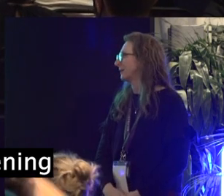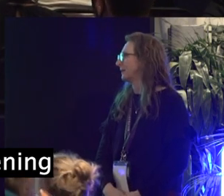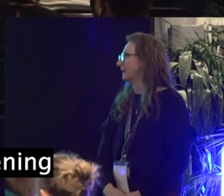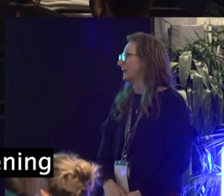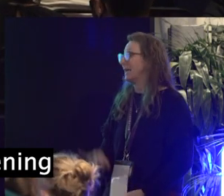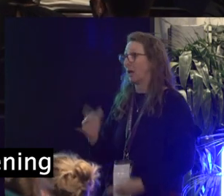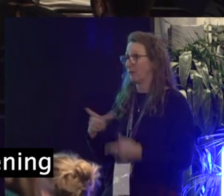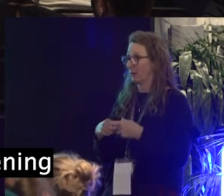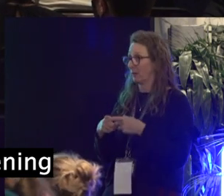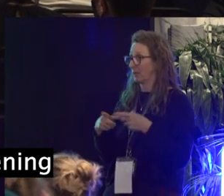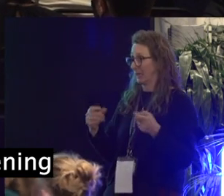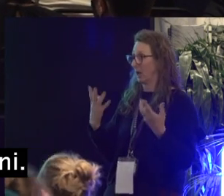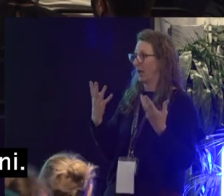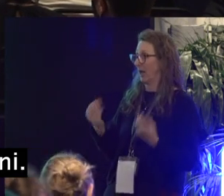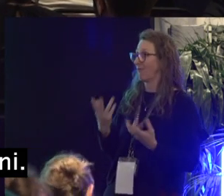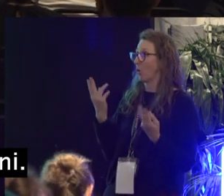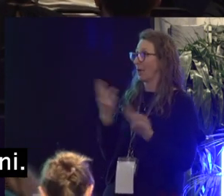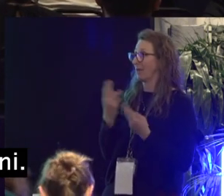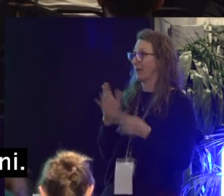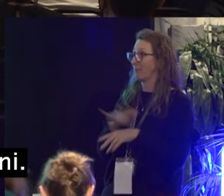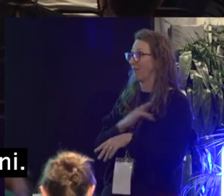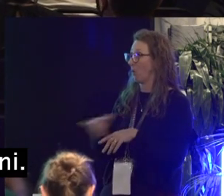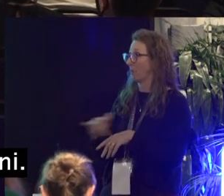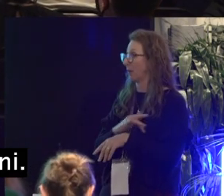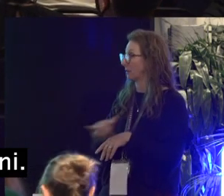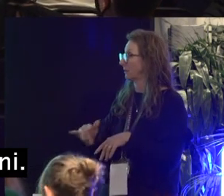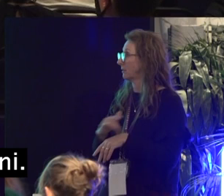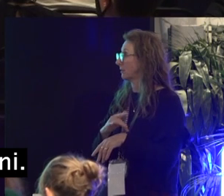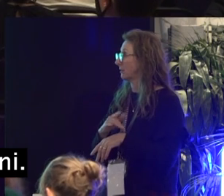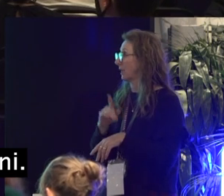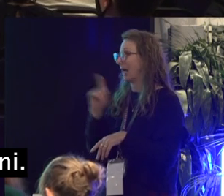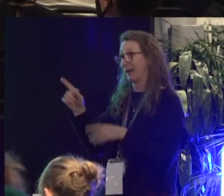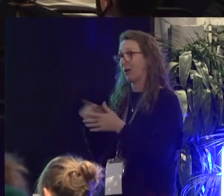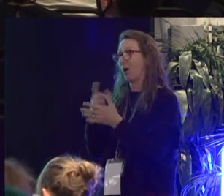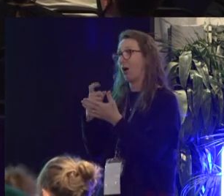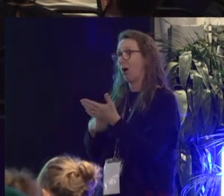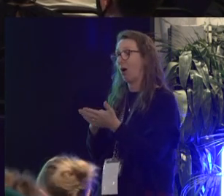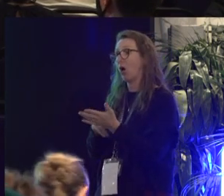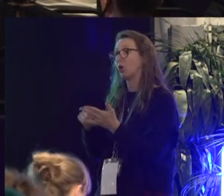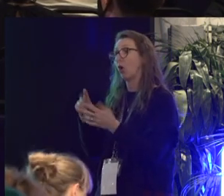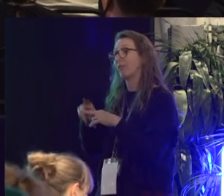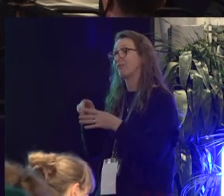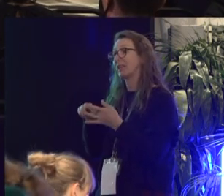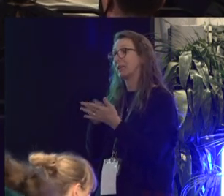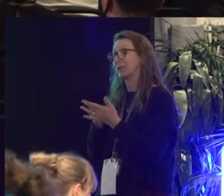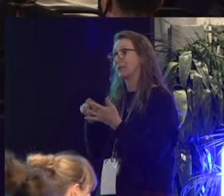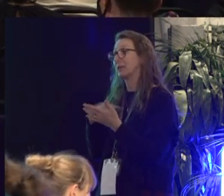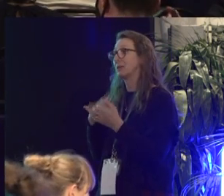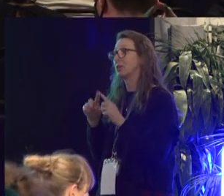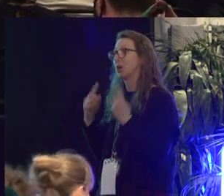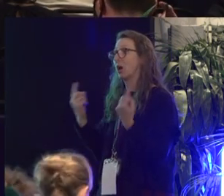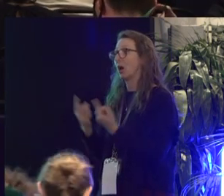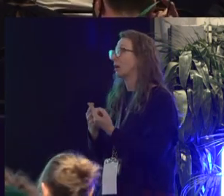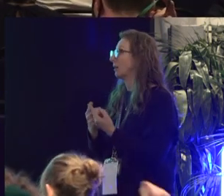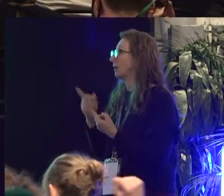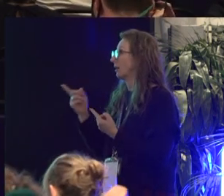ticket for the evening performance over at Arnolfini, that is Circle by Squid Soup